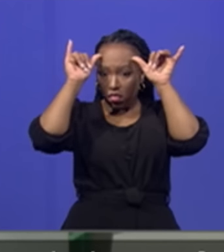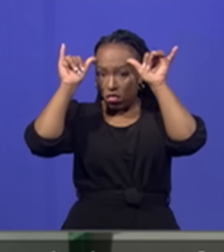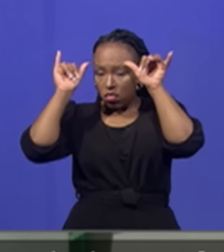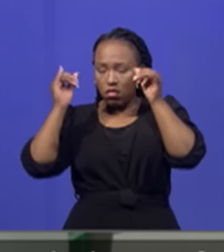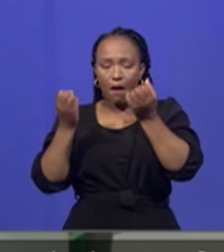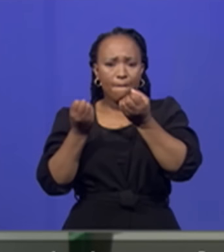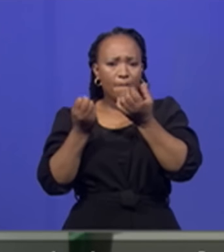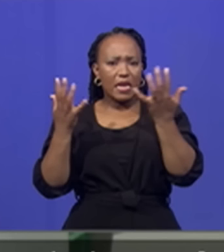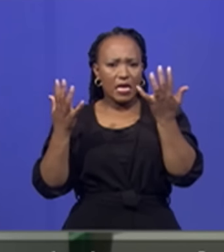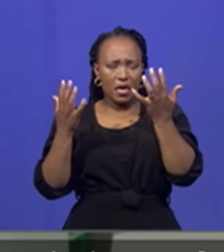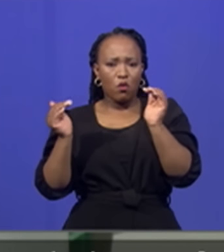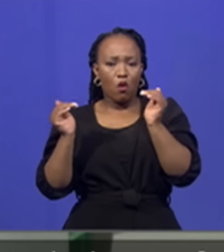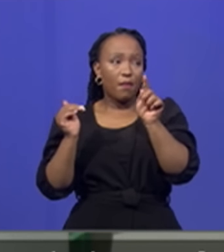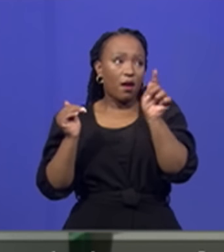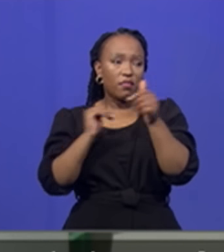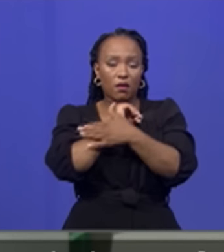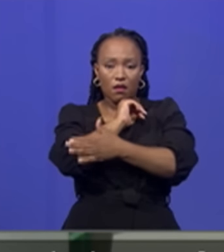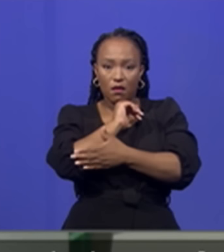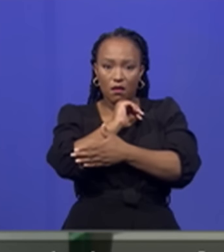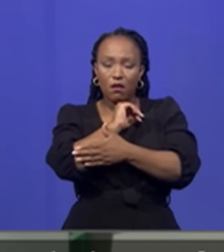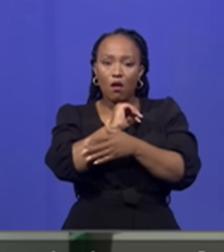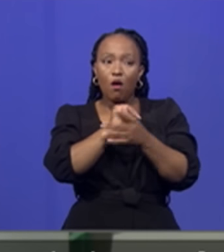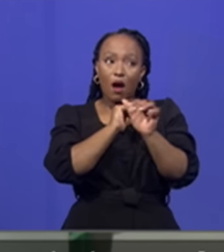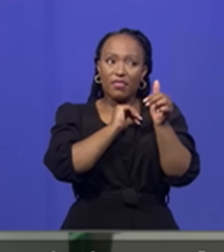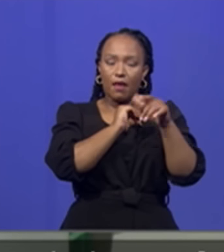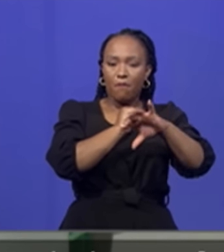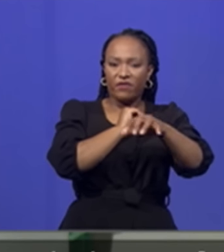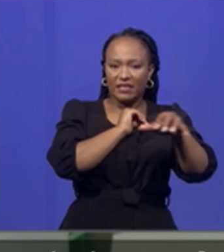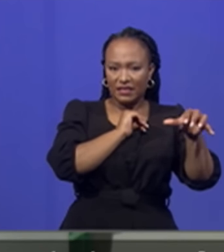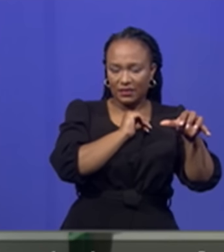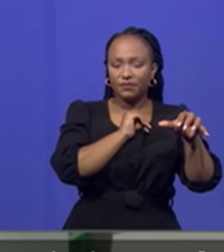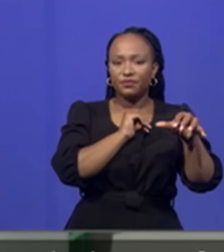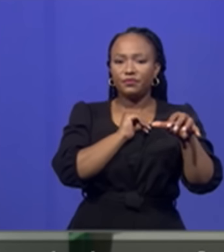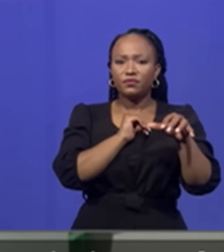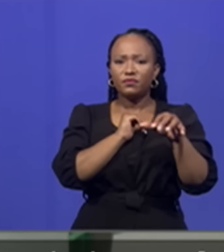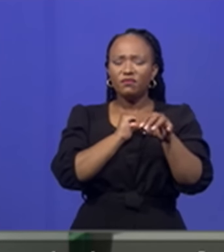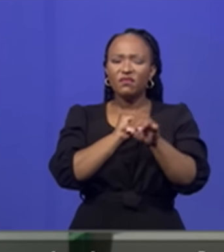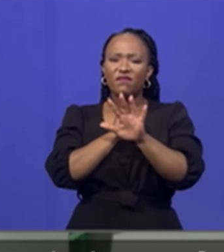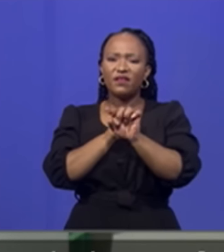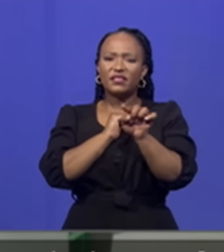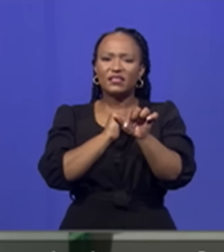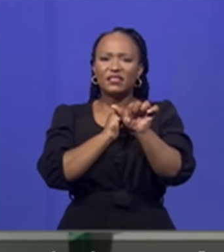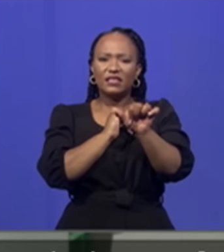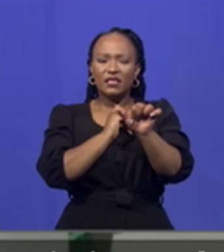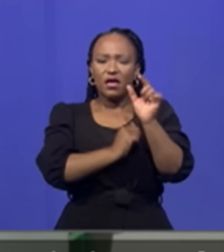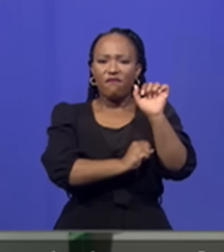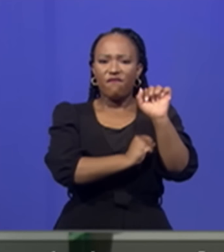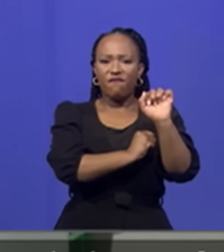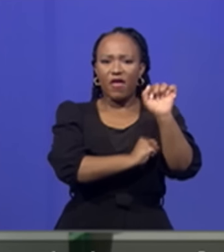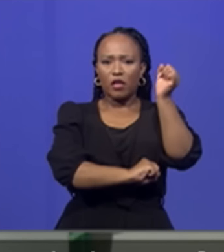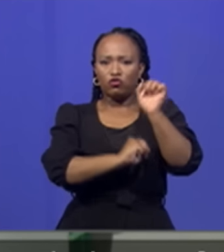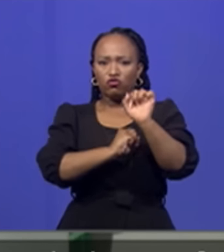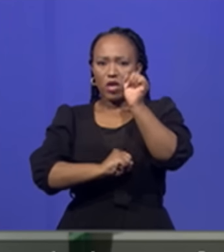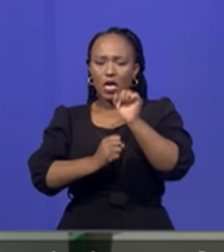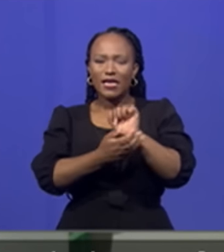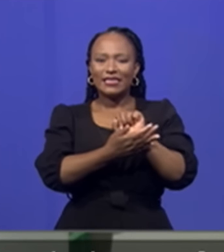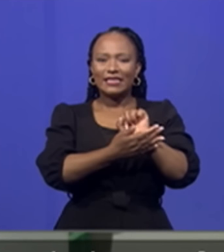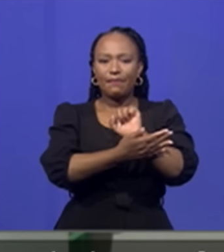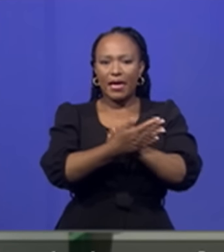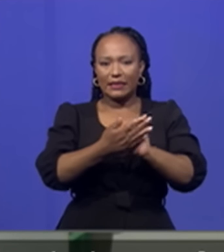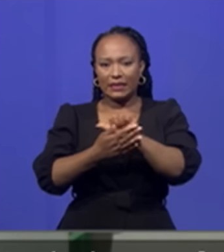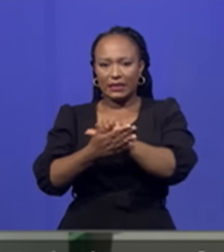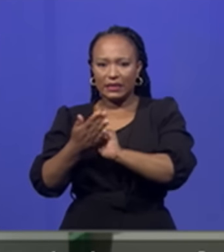country. And thirdly, they've got 5 or 7 cement factories. I've stopped counting the amount of cement factories, but